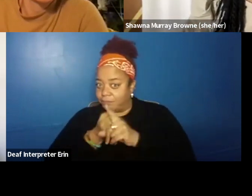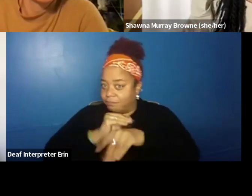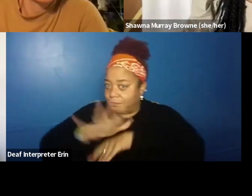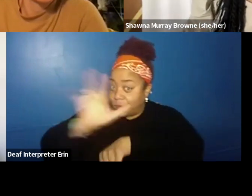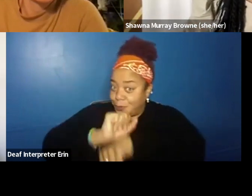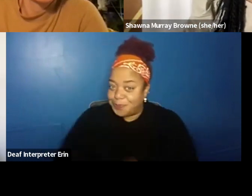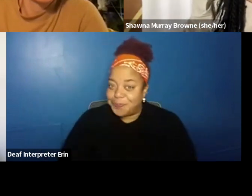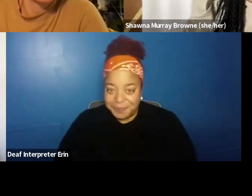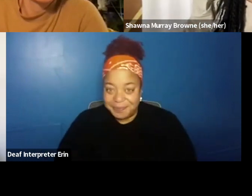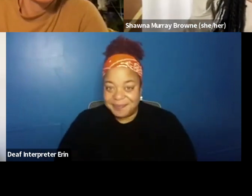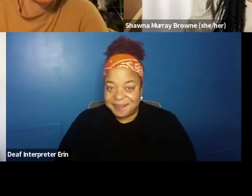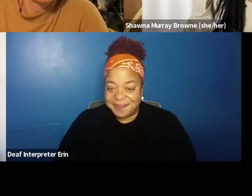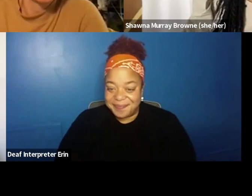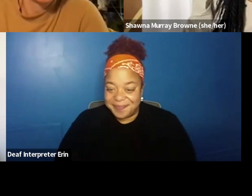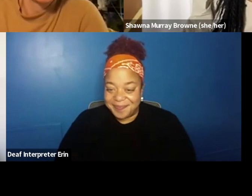Okay, this is TL.